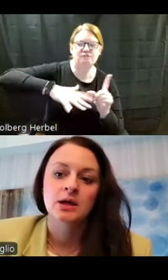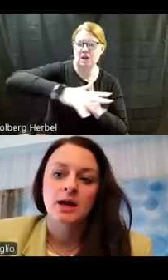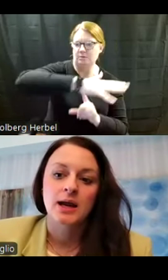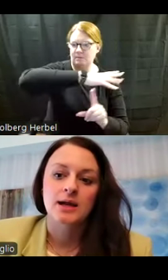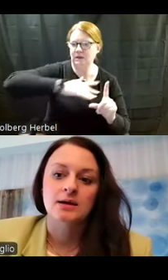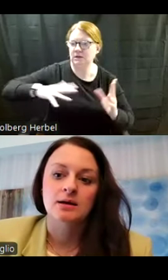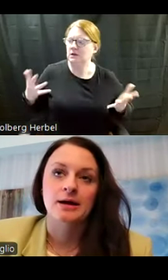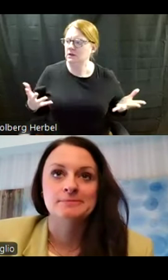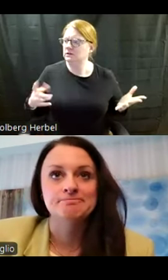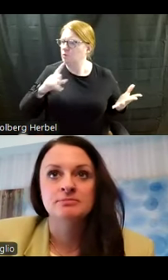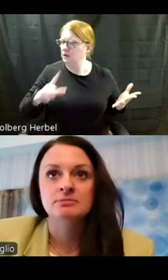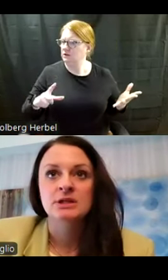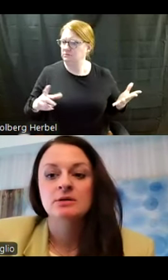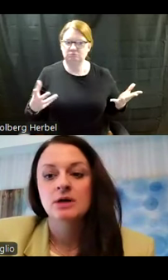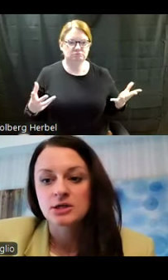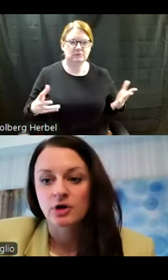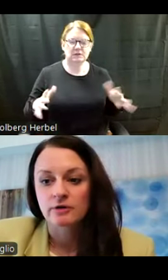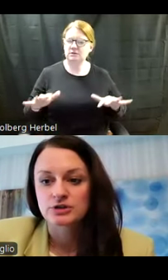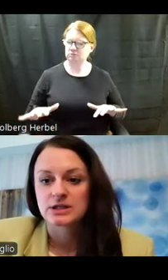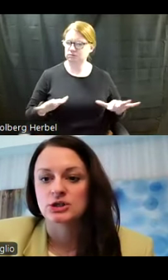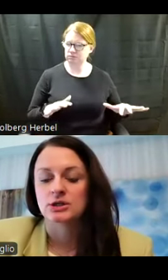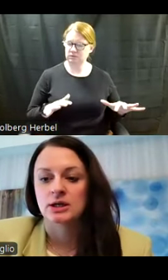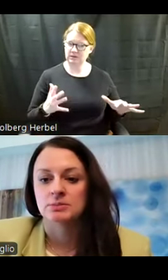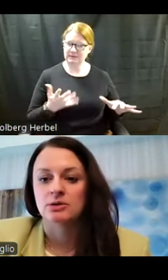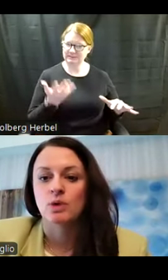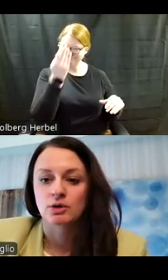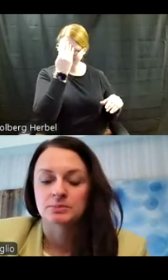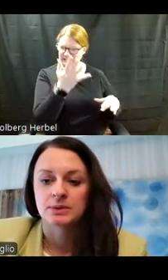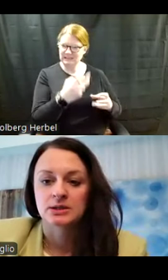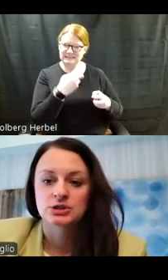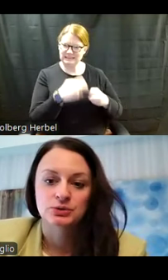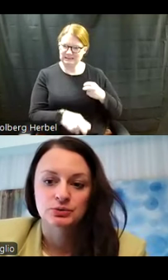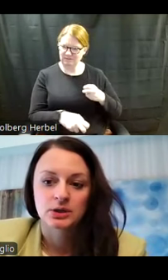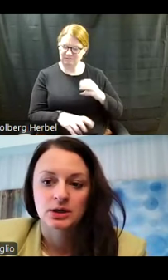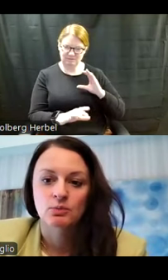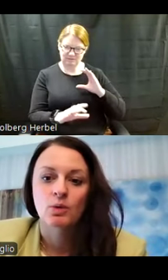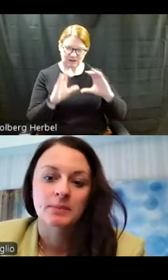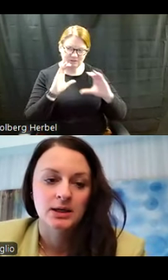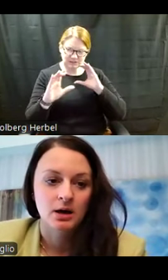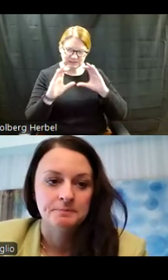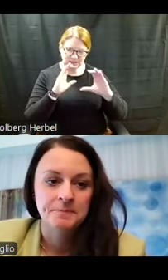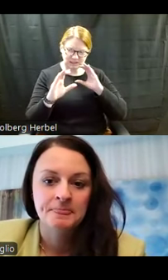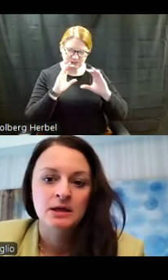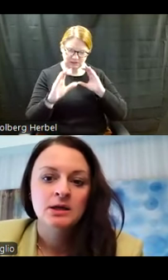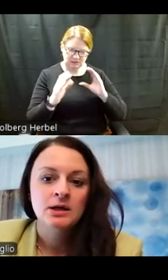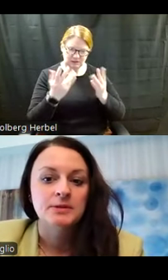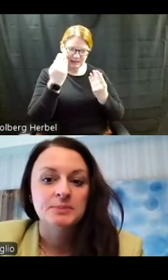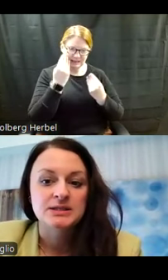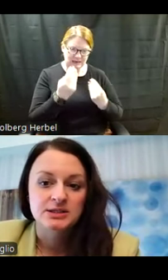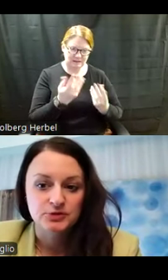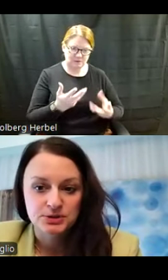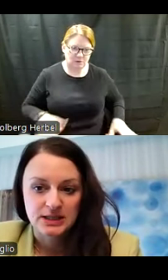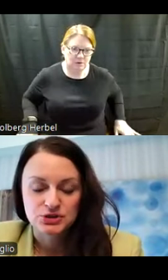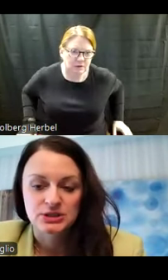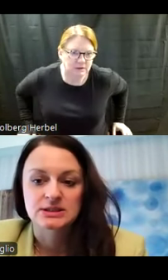having a tough conversation and being welcoming to what may come. The P